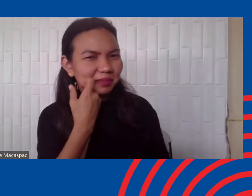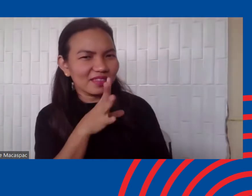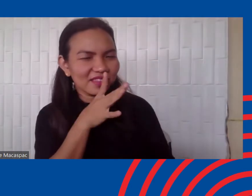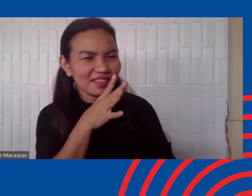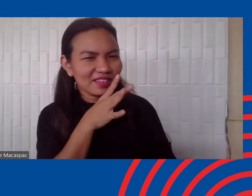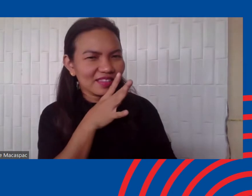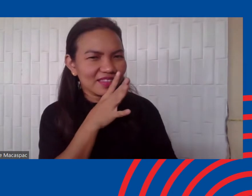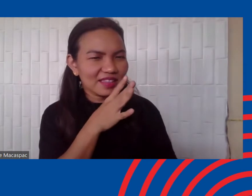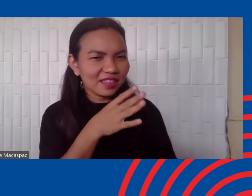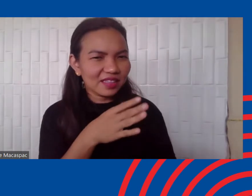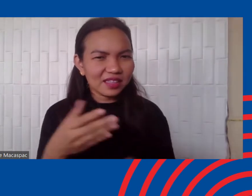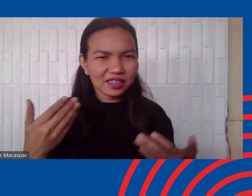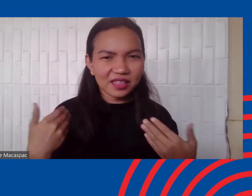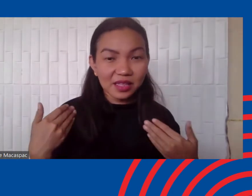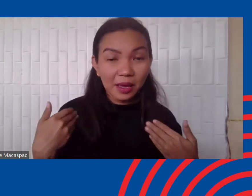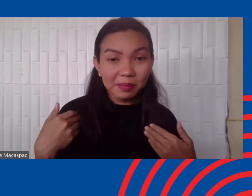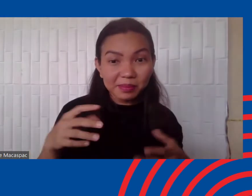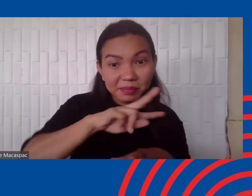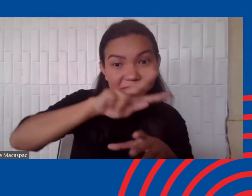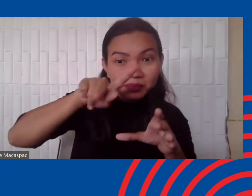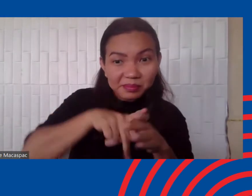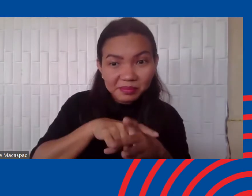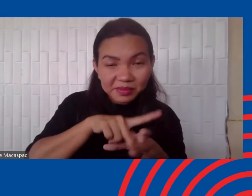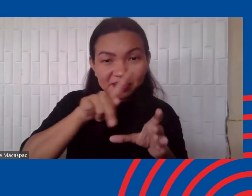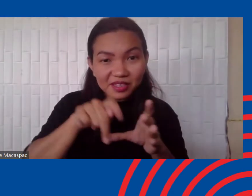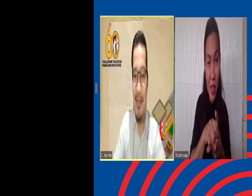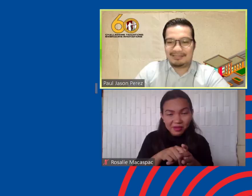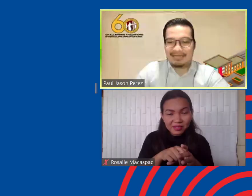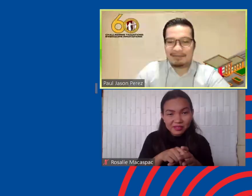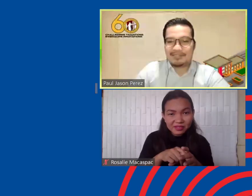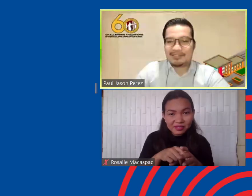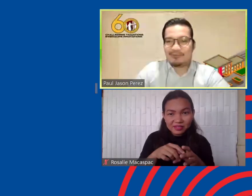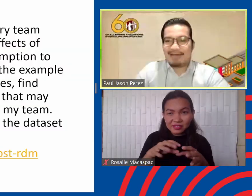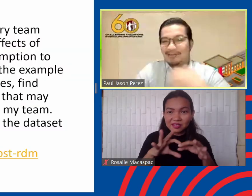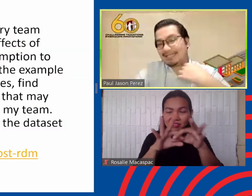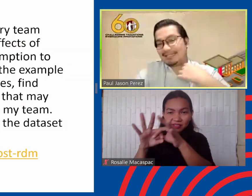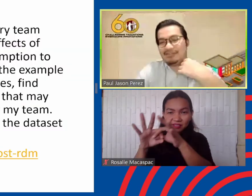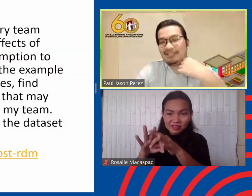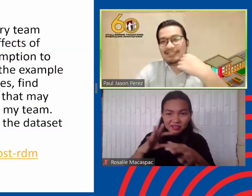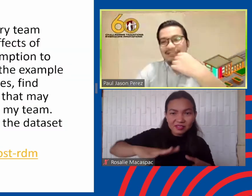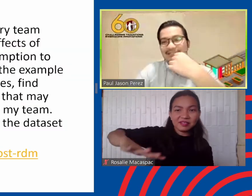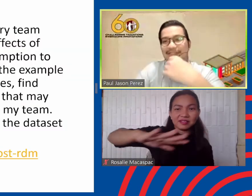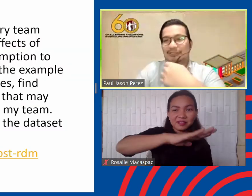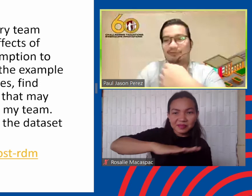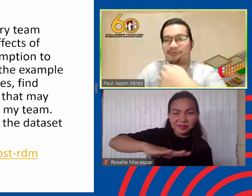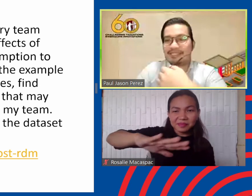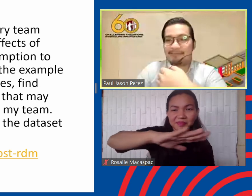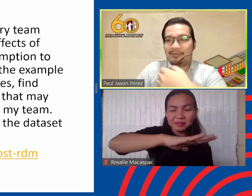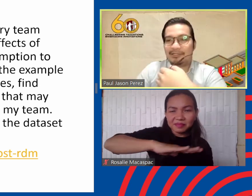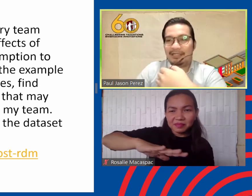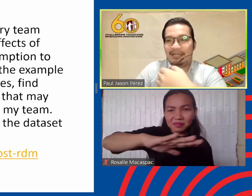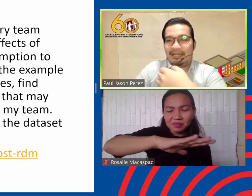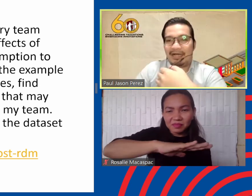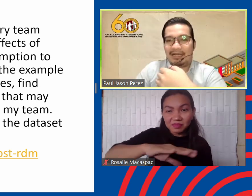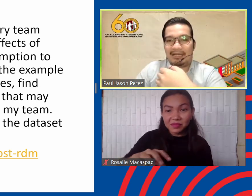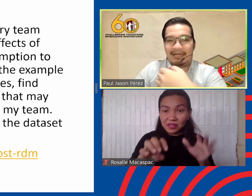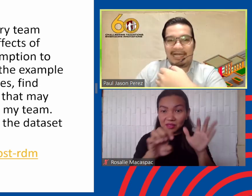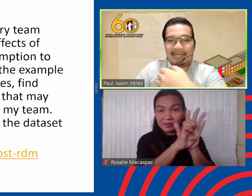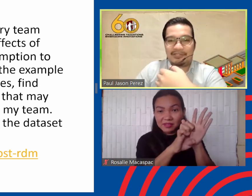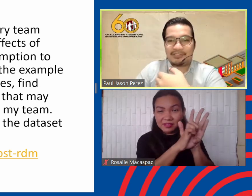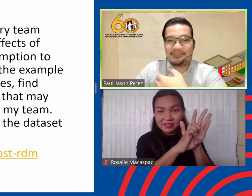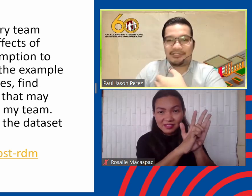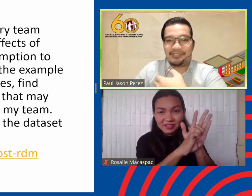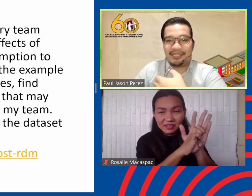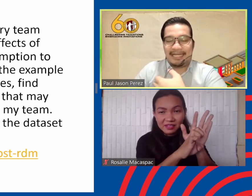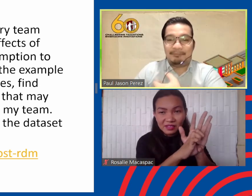Let's have some participation from everyone because we have an activity. No? So for example,